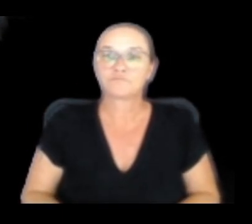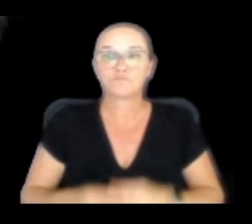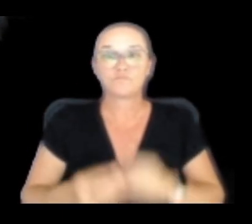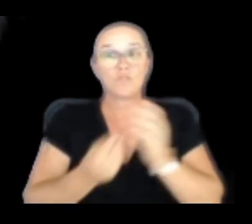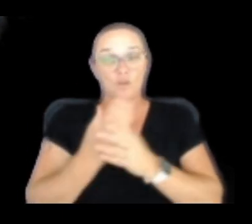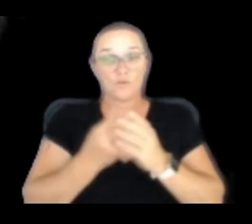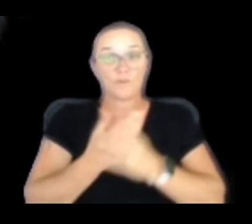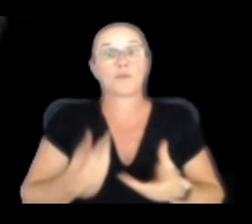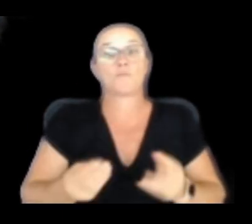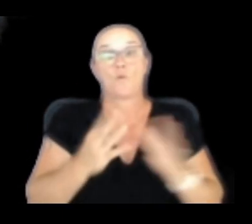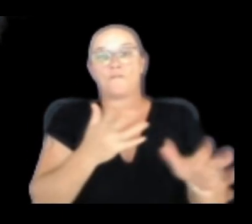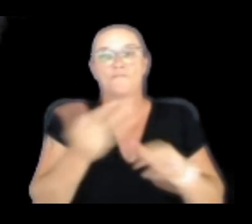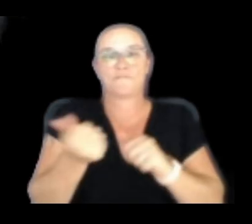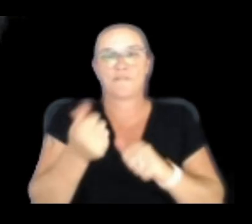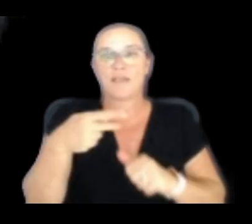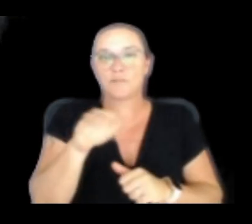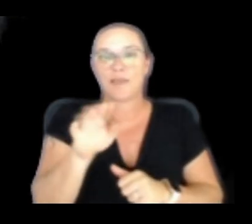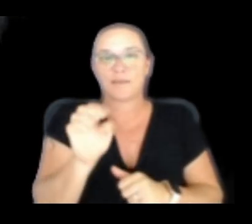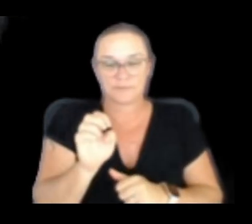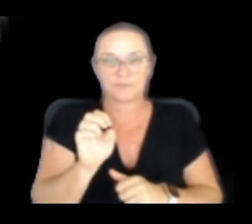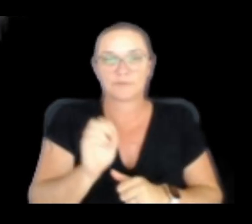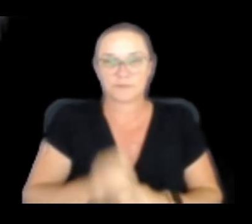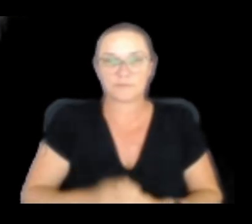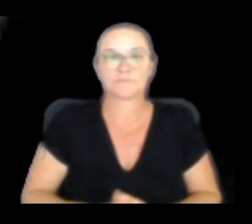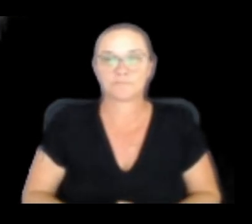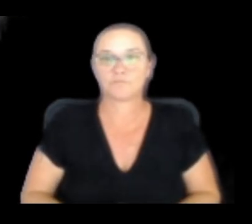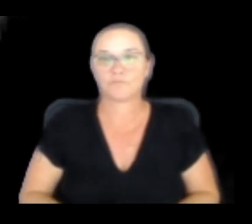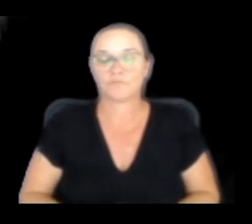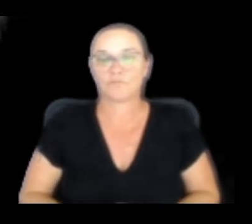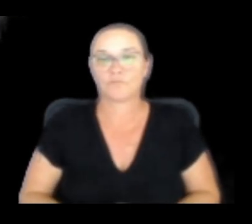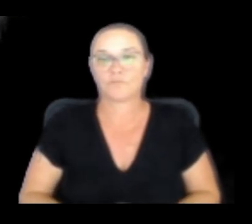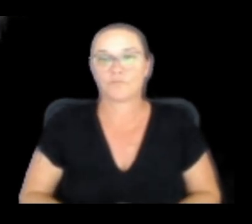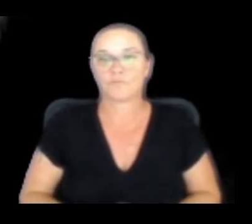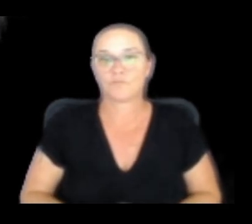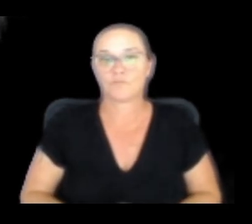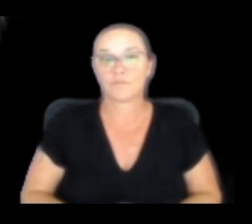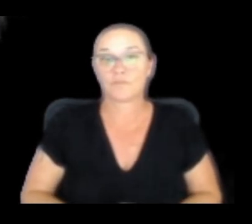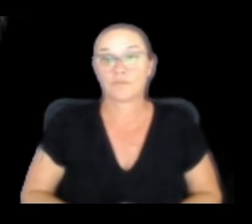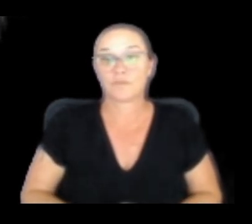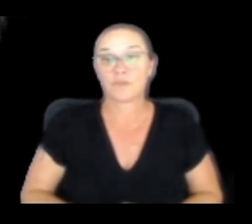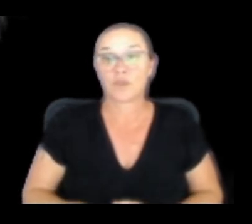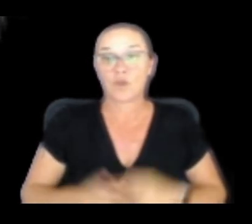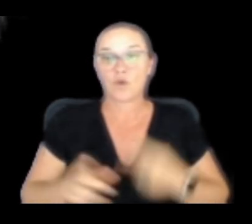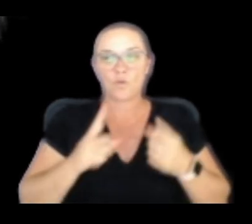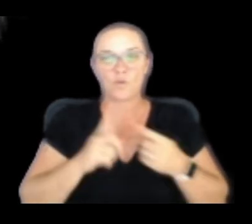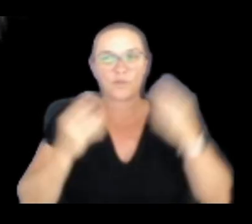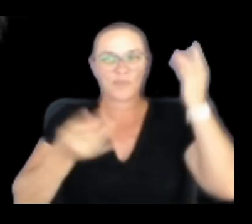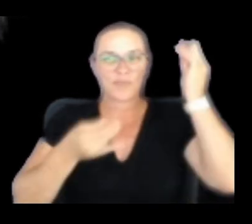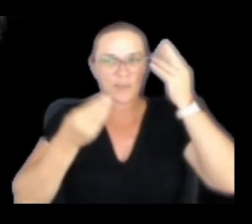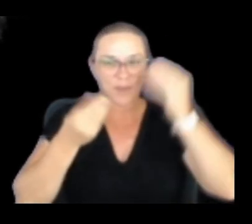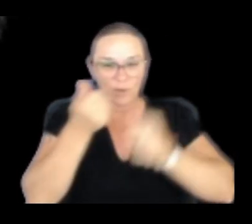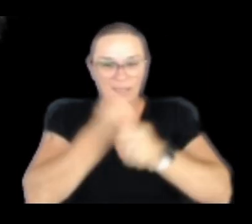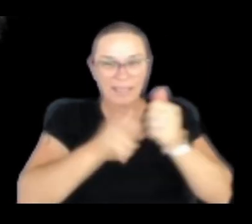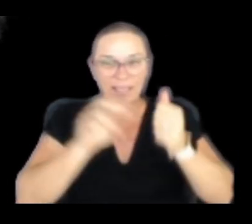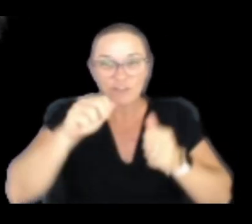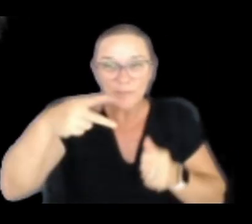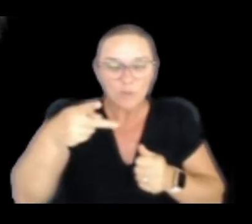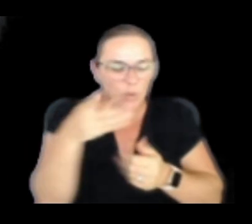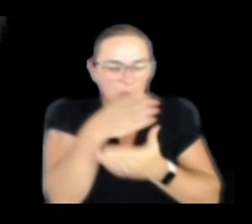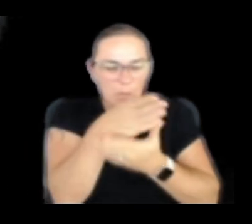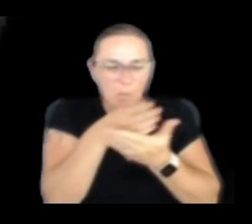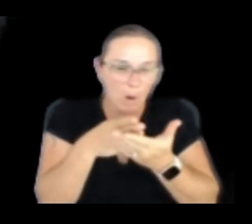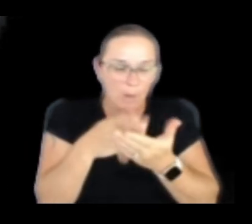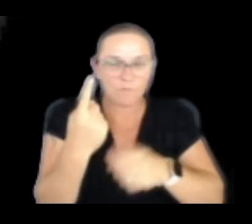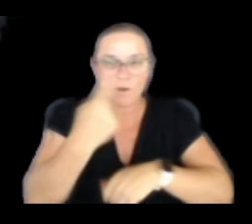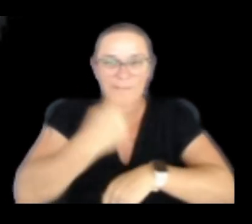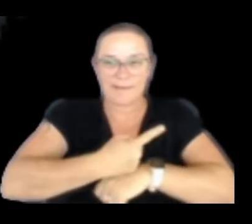on average, as you can see here, especially when we consider that each episode is only a fraction of a day usually. This is episode